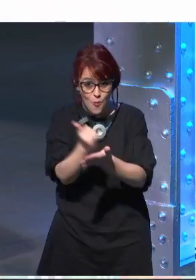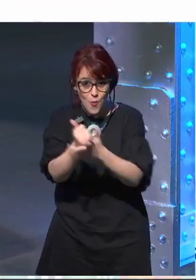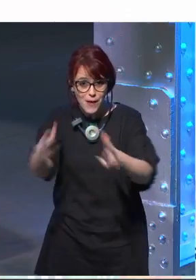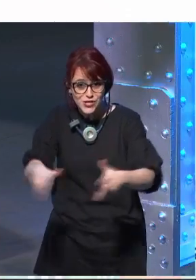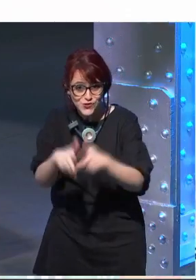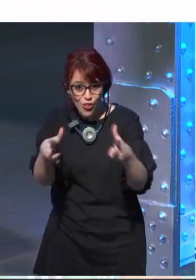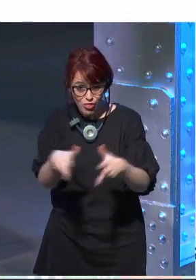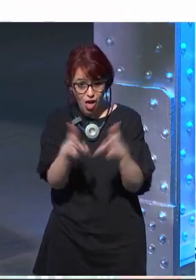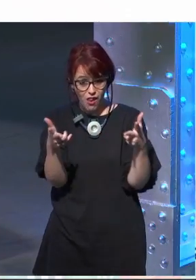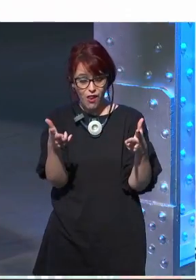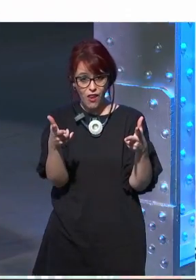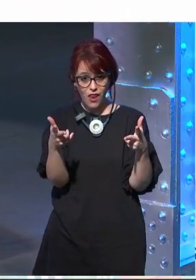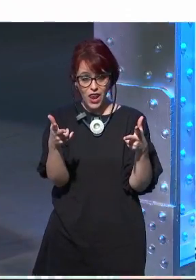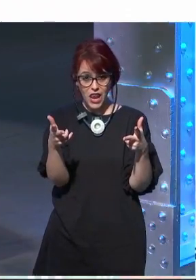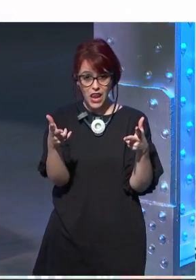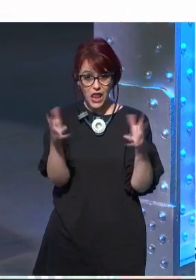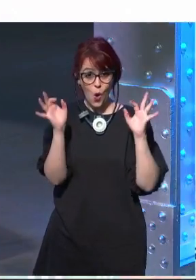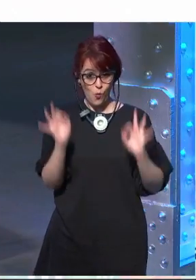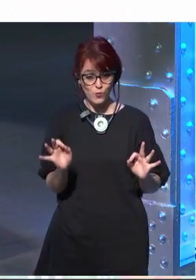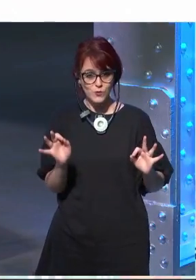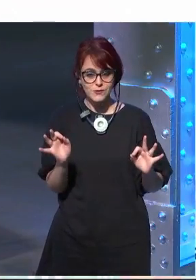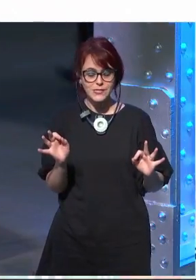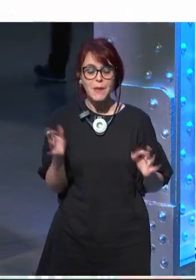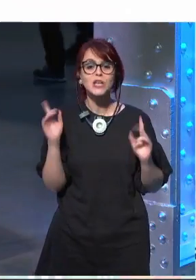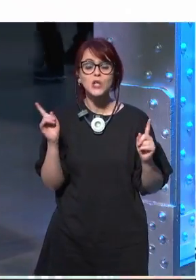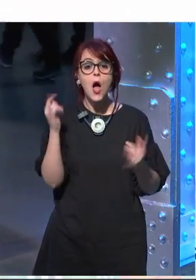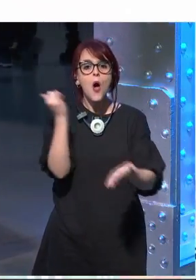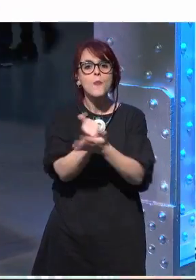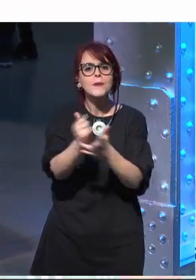actually exhibit social proof unless you have the answers to the questions from the last slide.